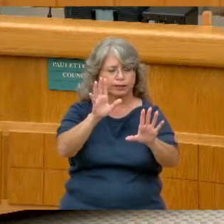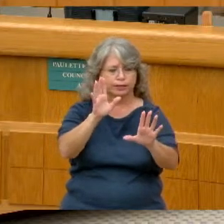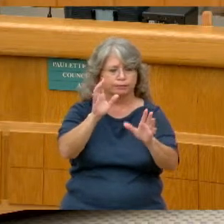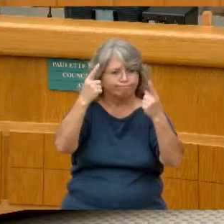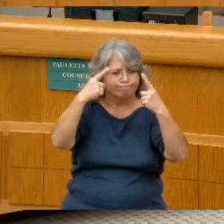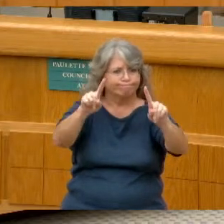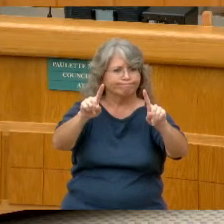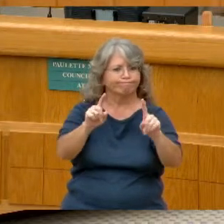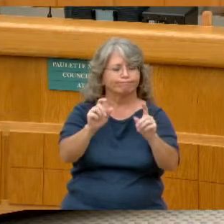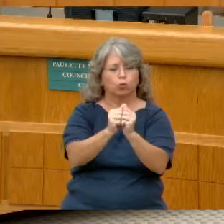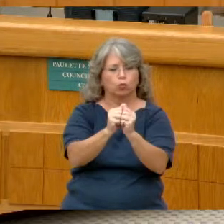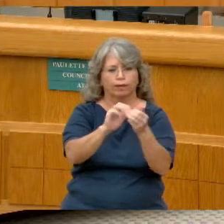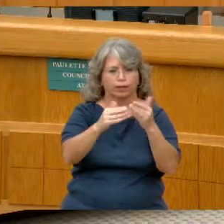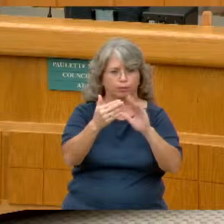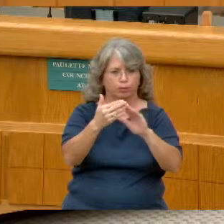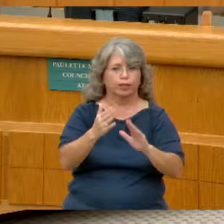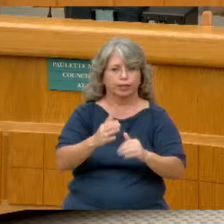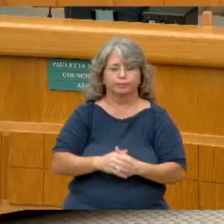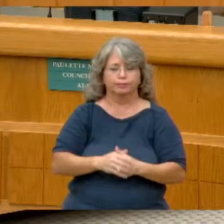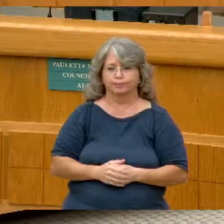community.